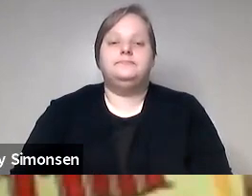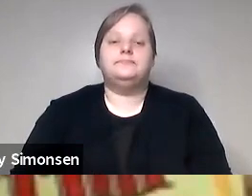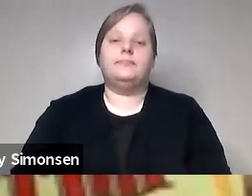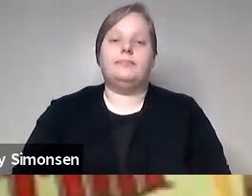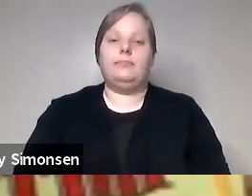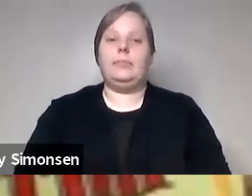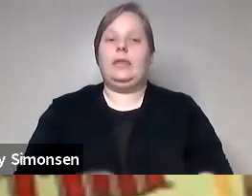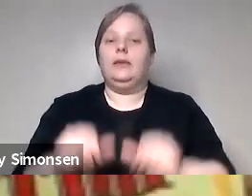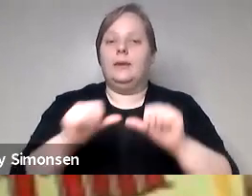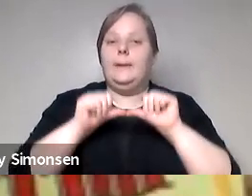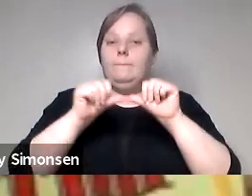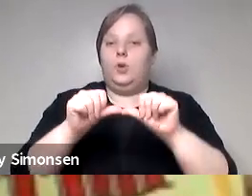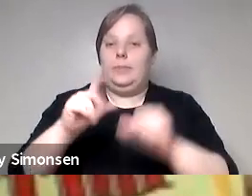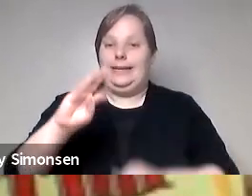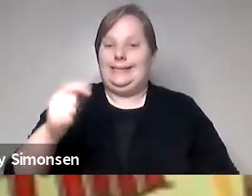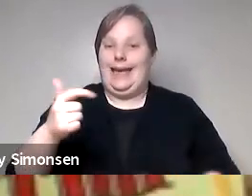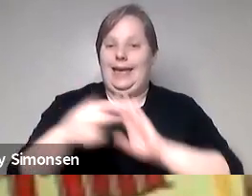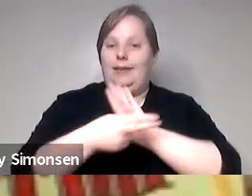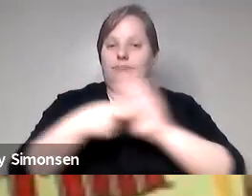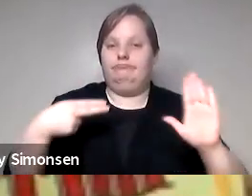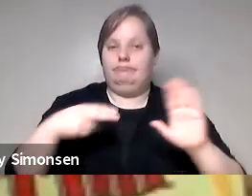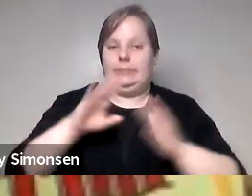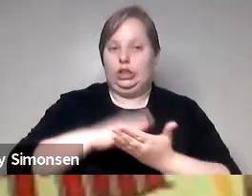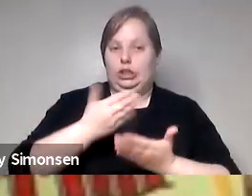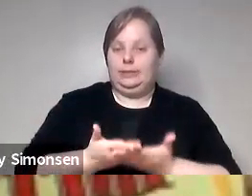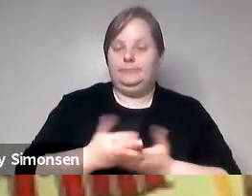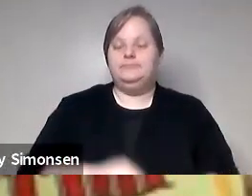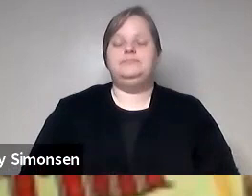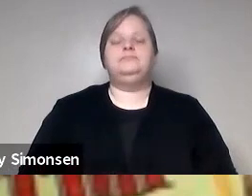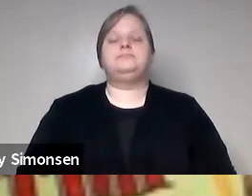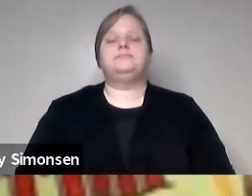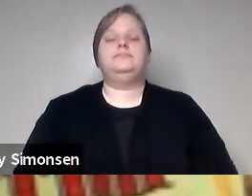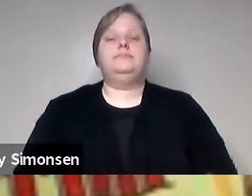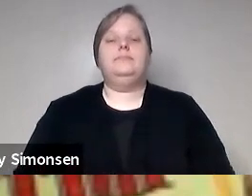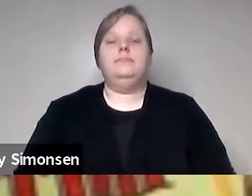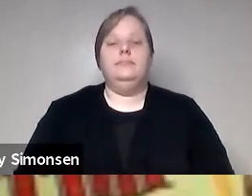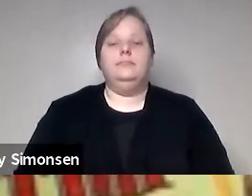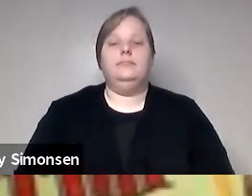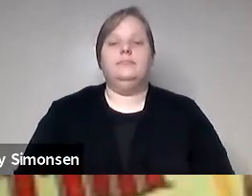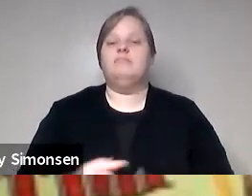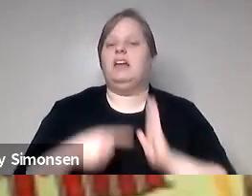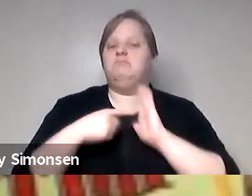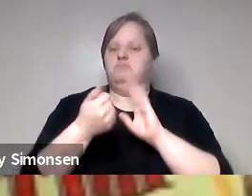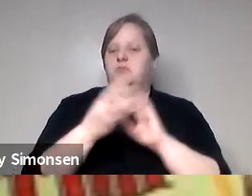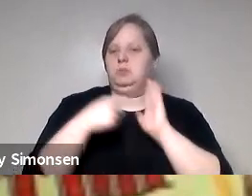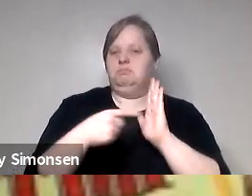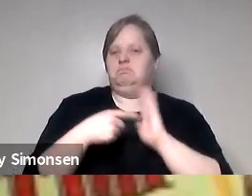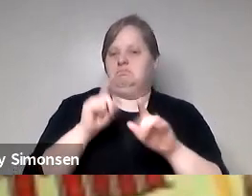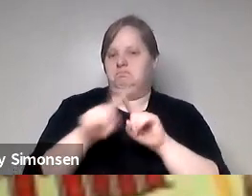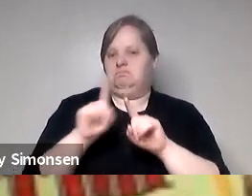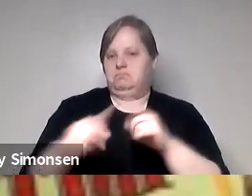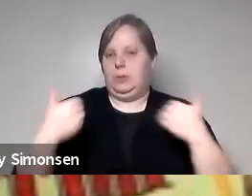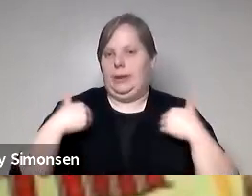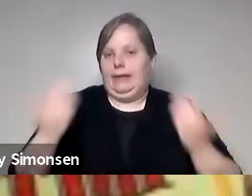Permanent tags or permanent labels in the kitchen. I'm showing you a couple of permanent ones we have